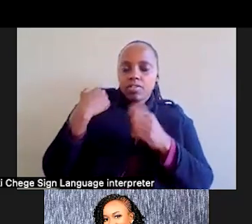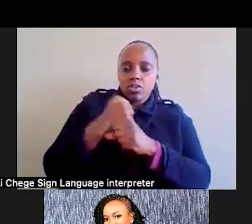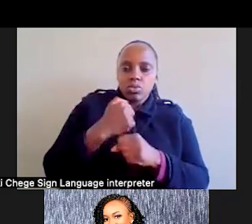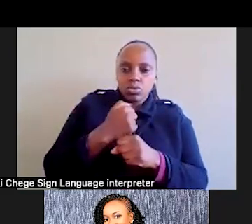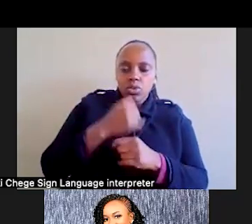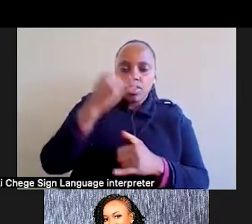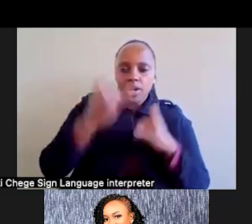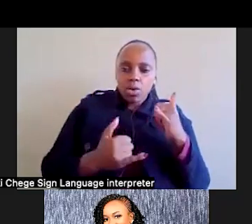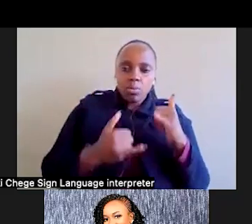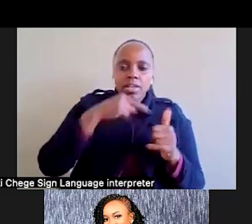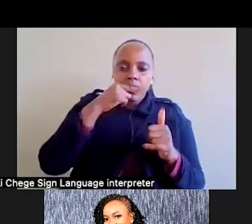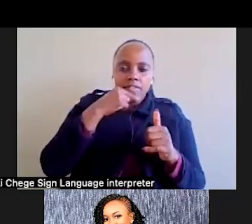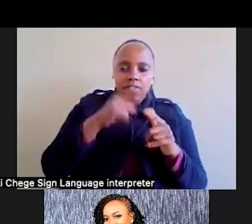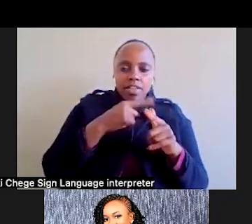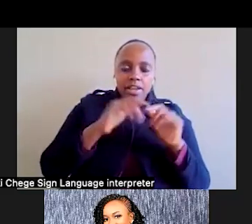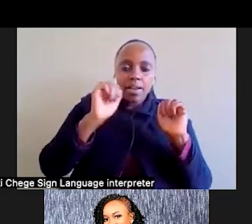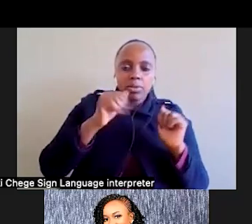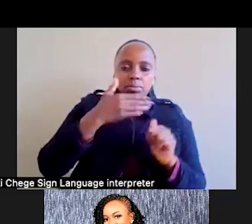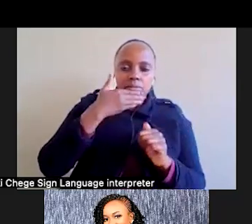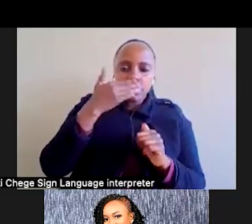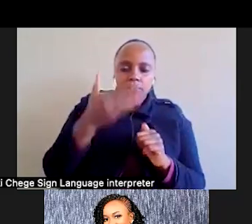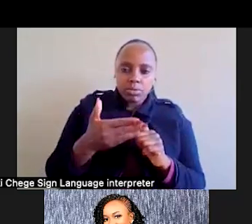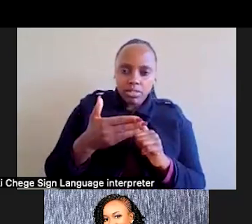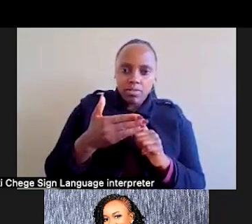questions. So we can also save on time, lump this question.